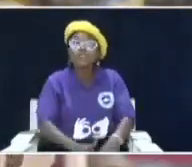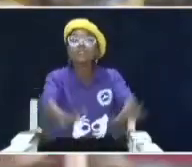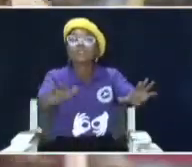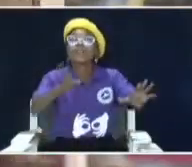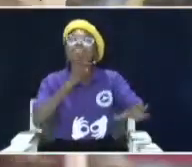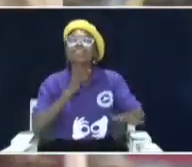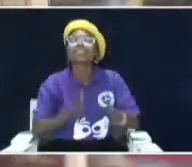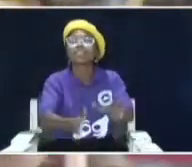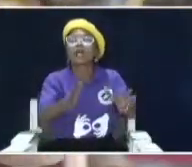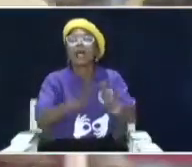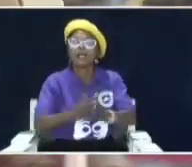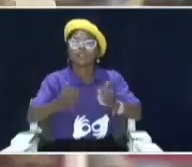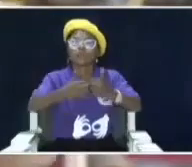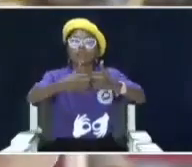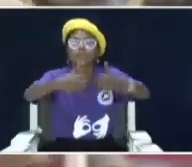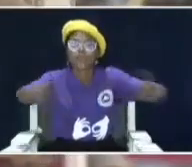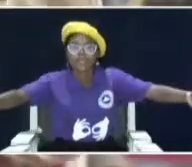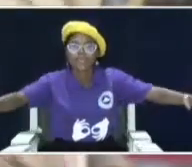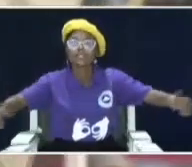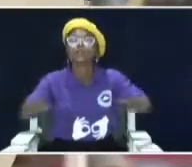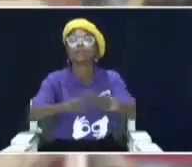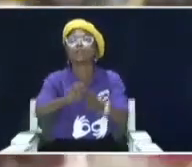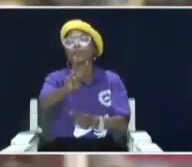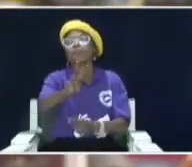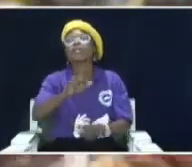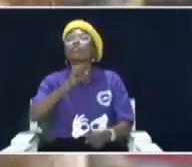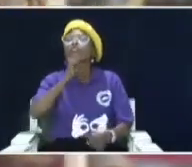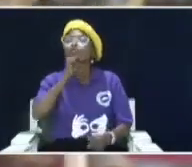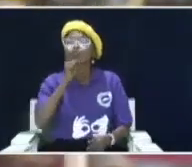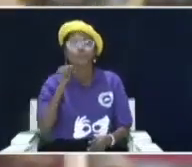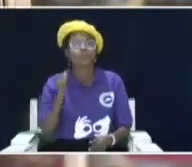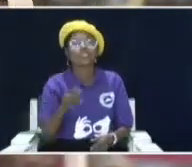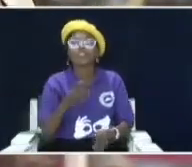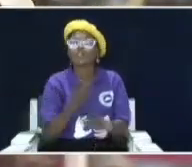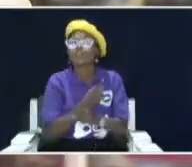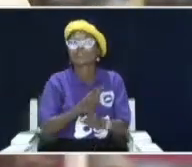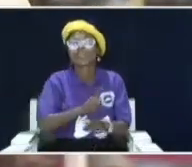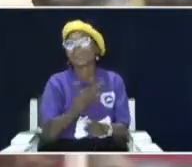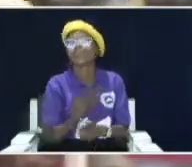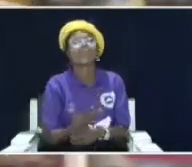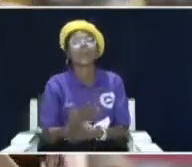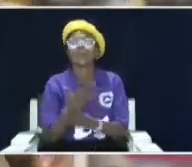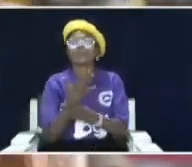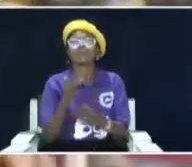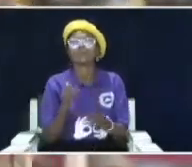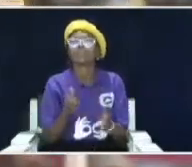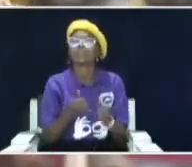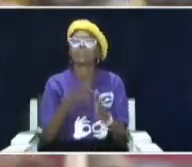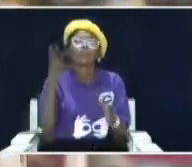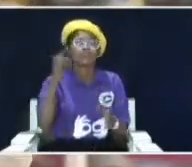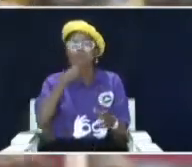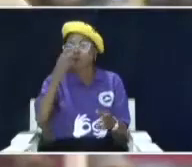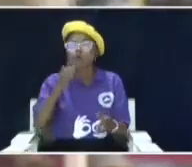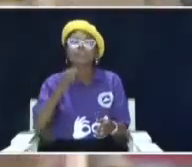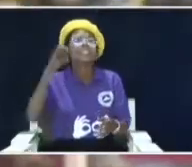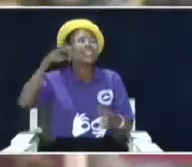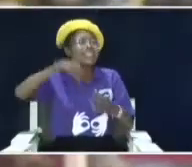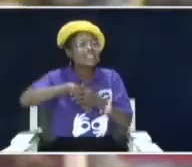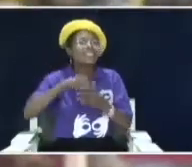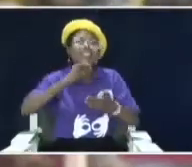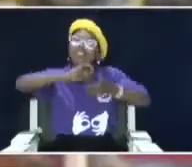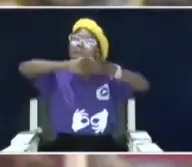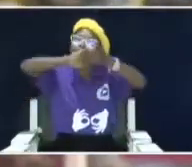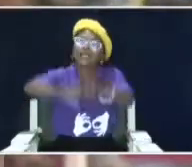ordinary rod. It was the hand and the rod that had encountered fire that parted the Red Sea. In partnership with